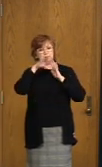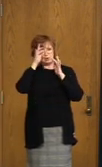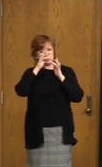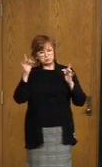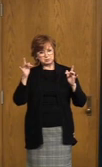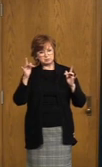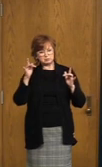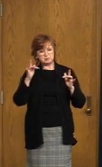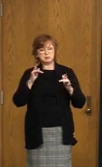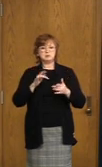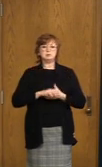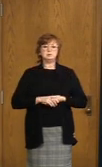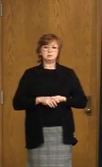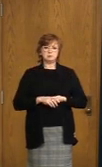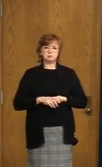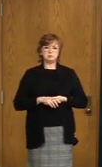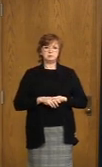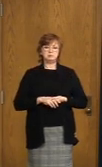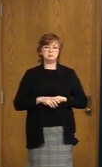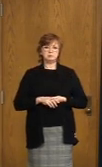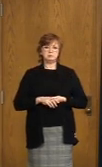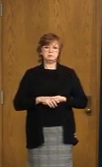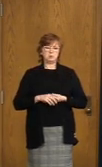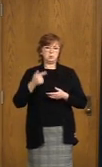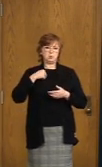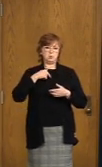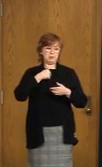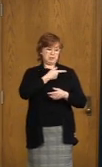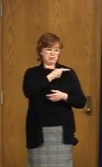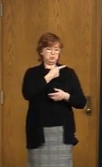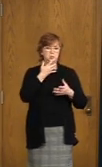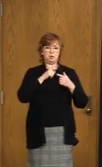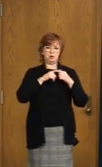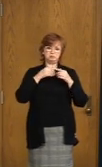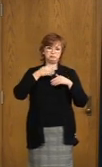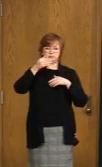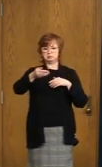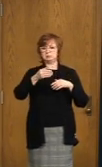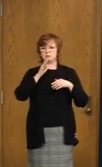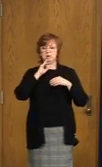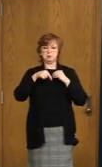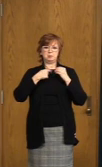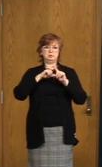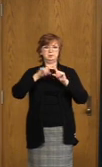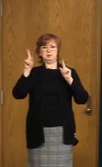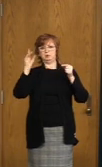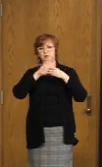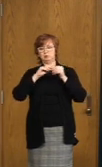Dr. Shahab and I to be out here having a very different conversation. Follow up?